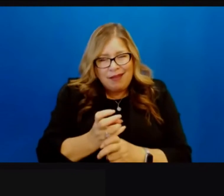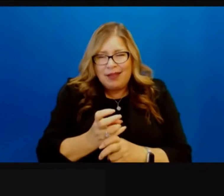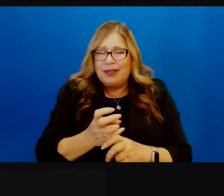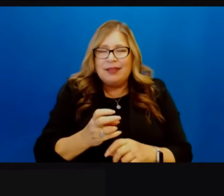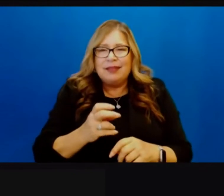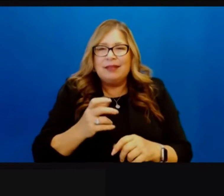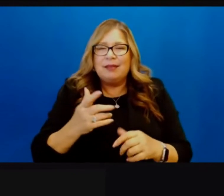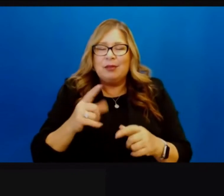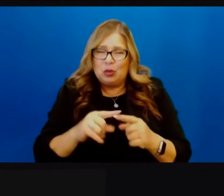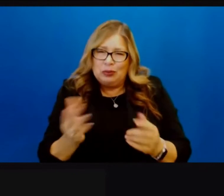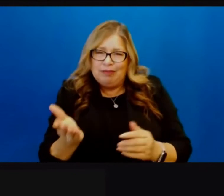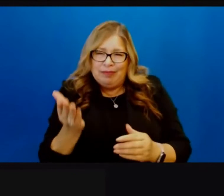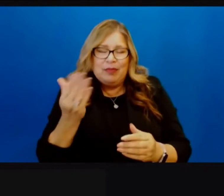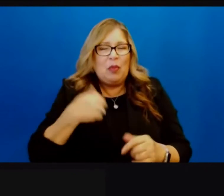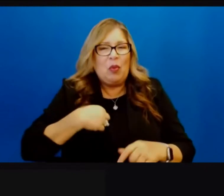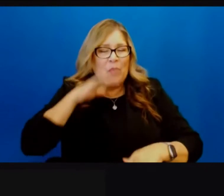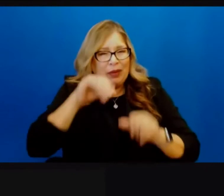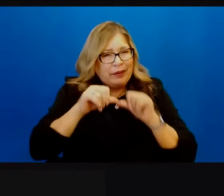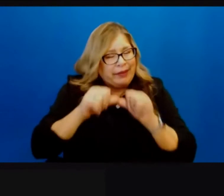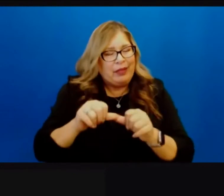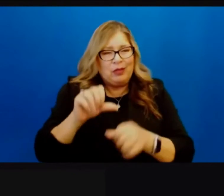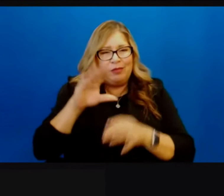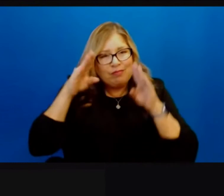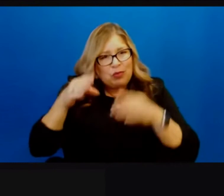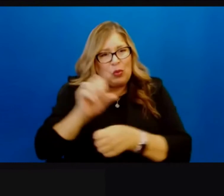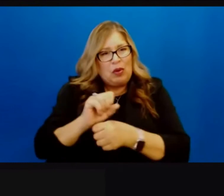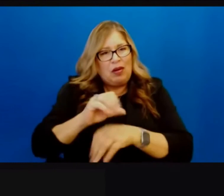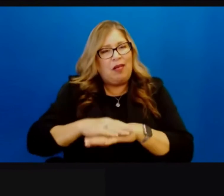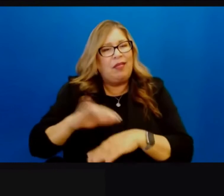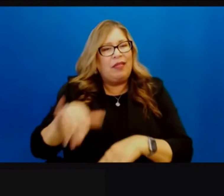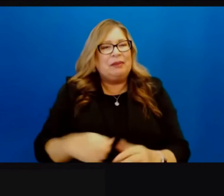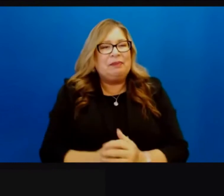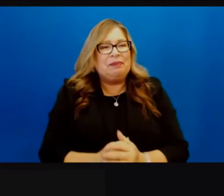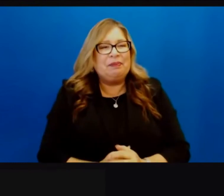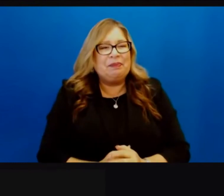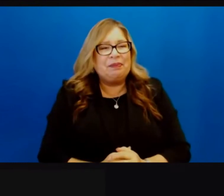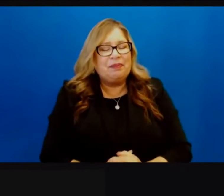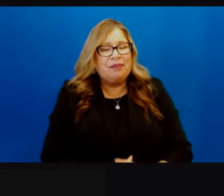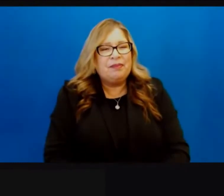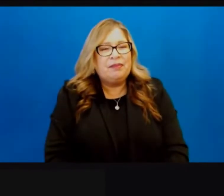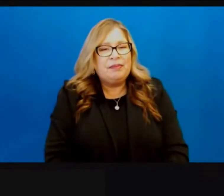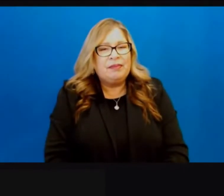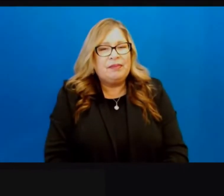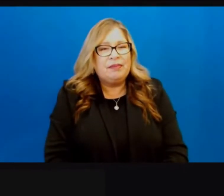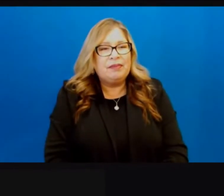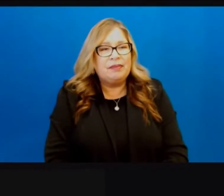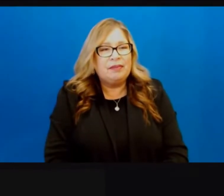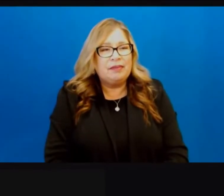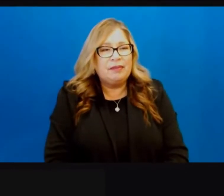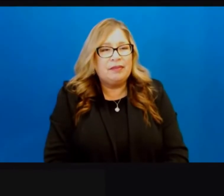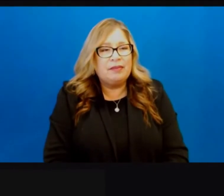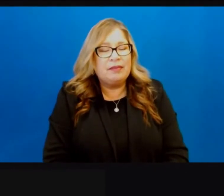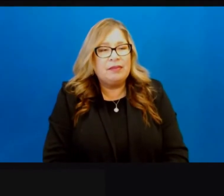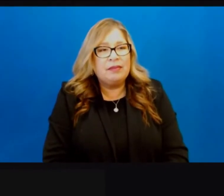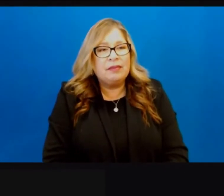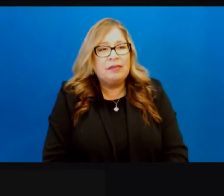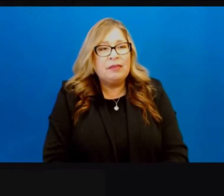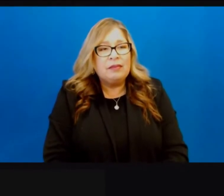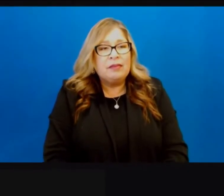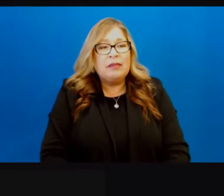them because we do work hard in this space. As it relates to why now on that decision, I think